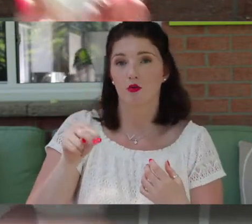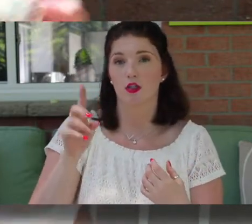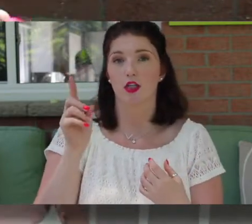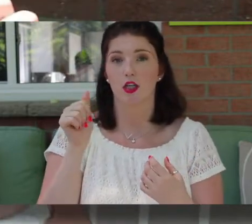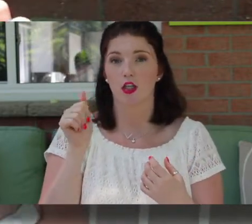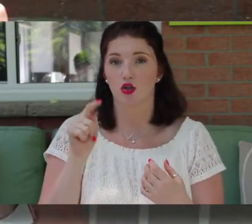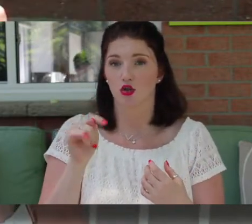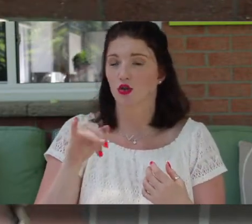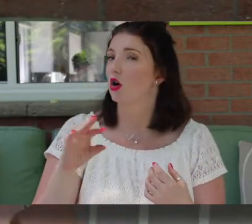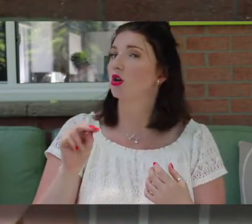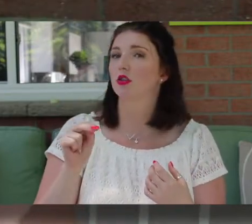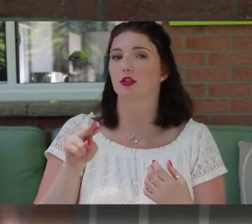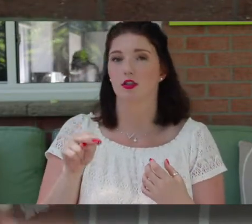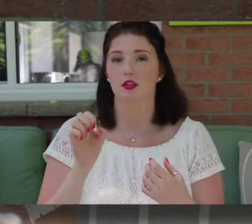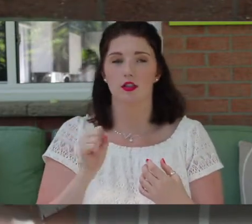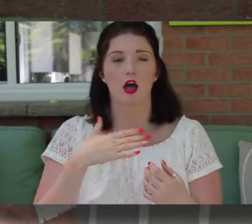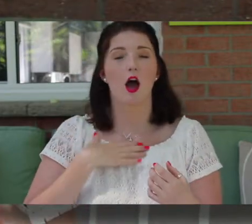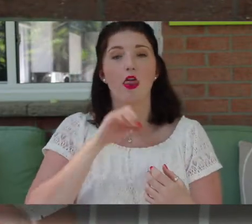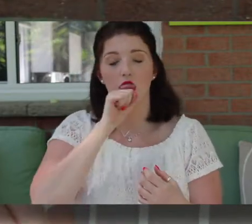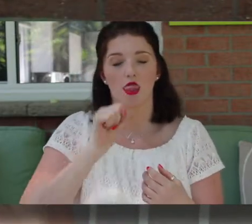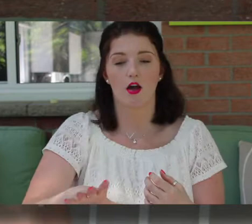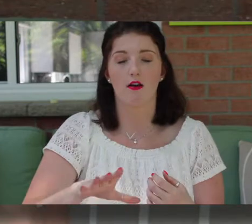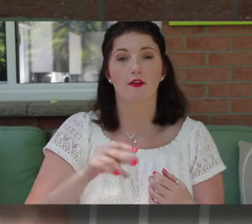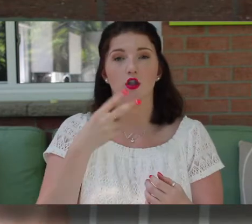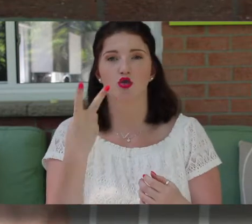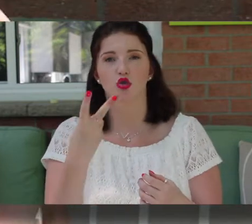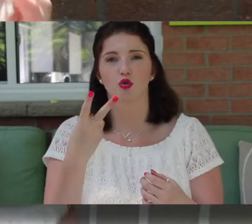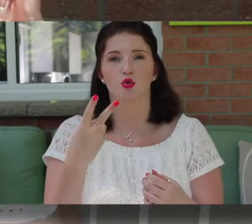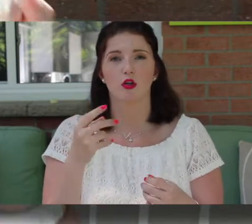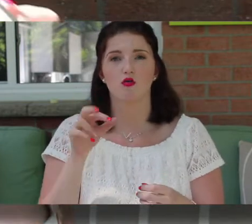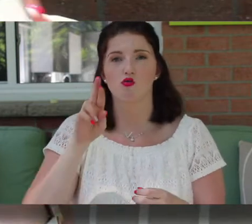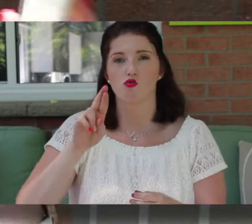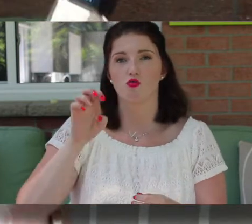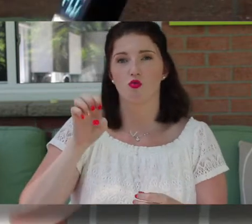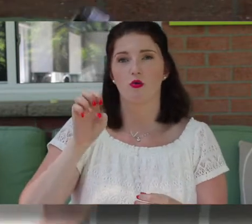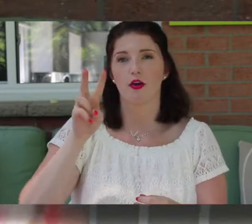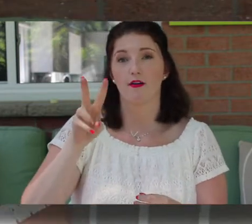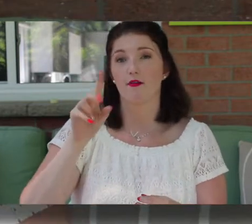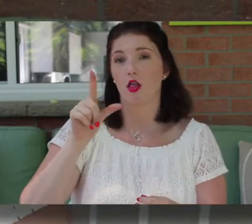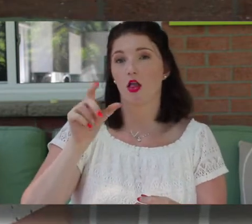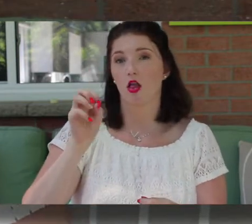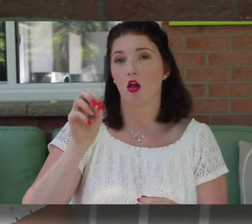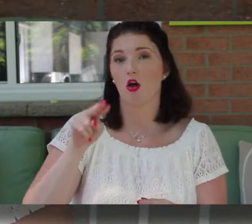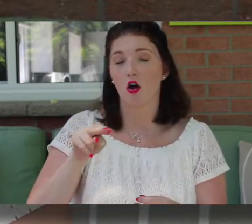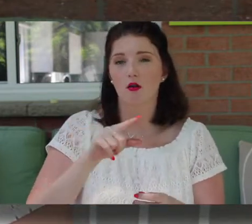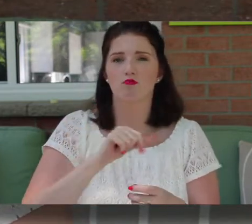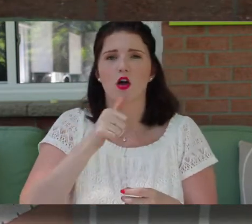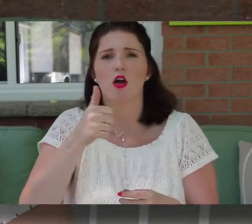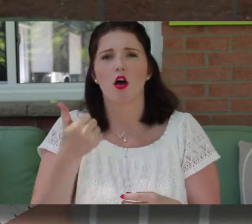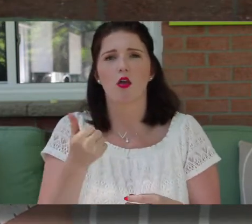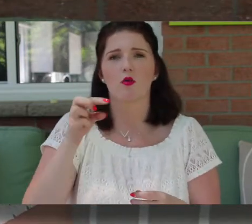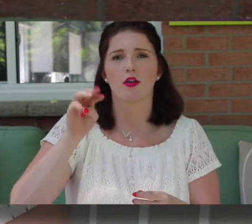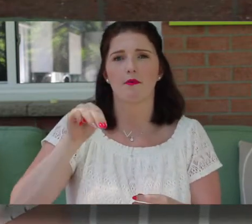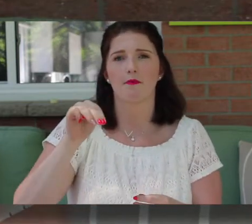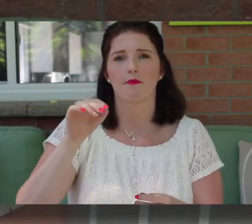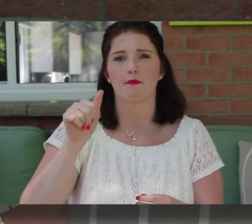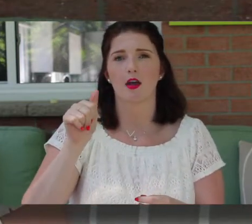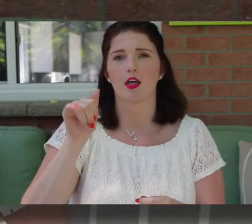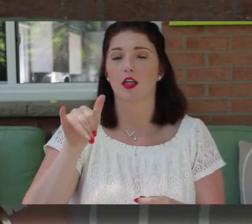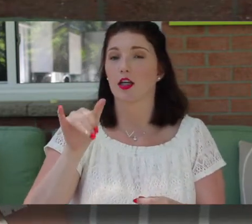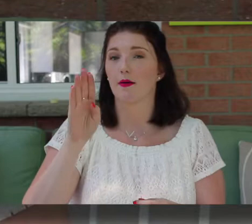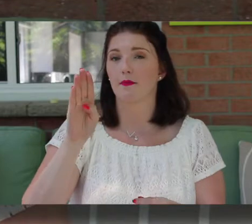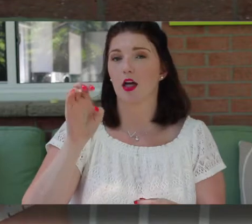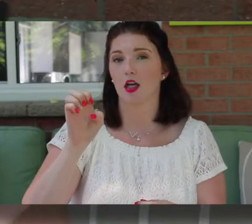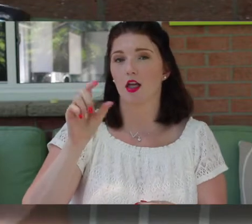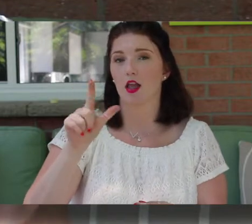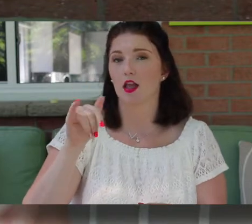the drugstore. These 2 here, one is from Revlon and one is from the Maybelline Fit Me line. They look like they're slightly different colors,